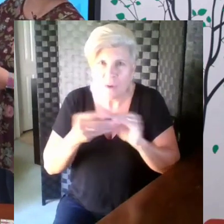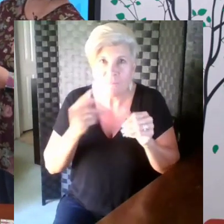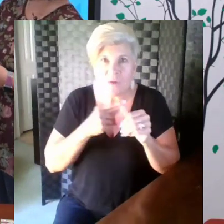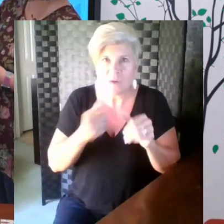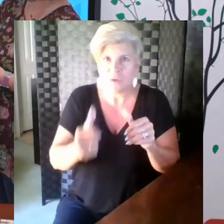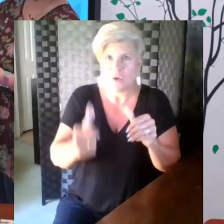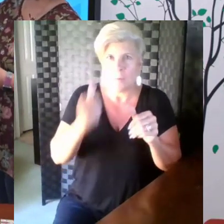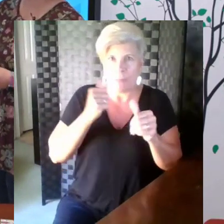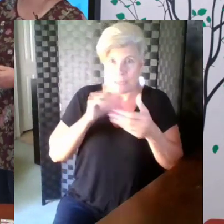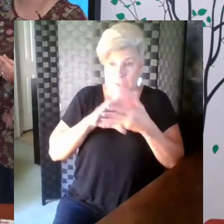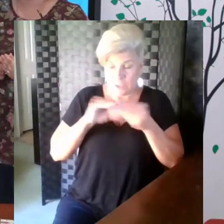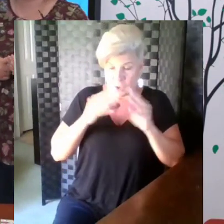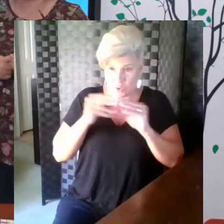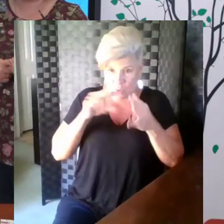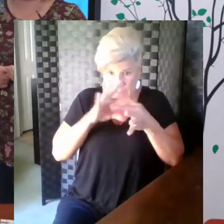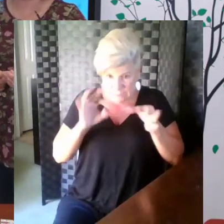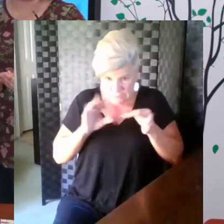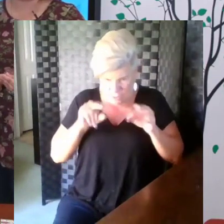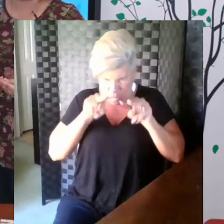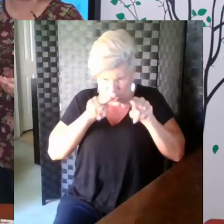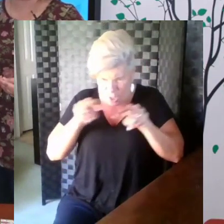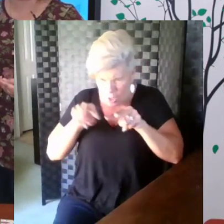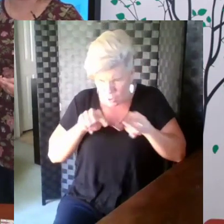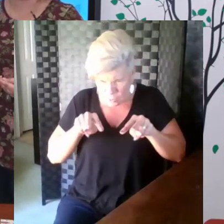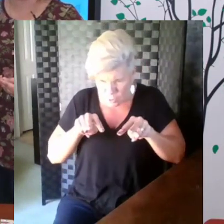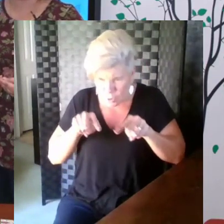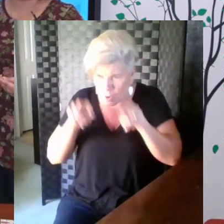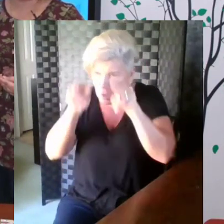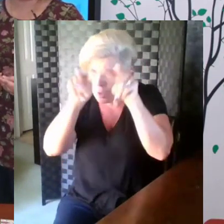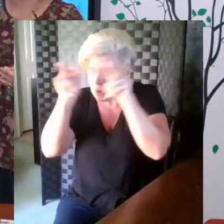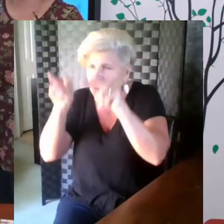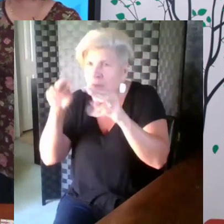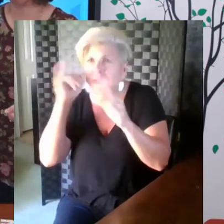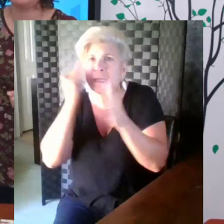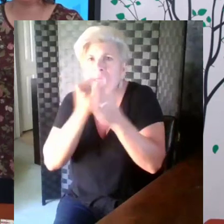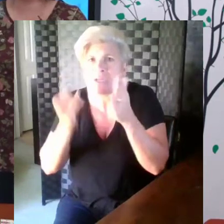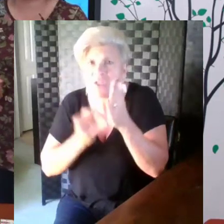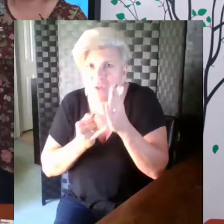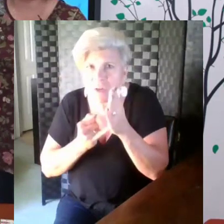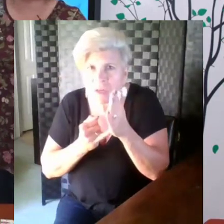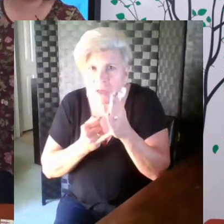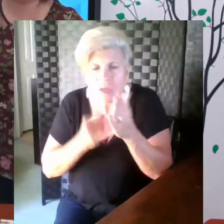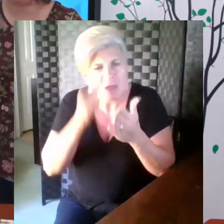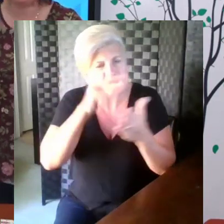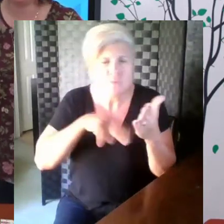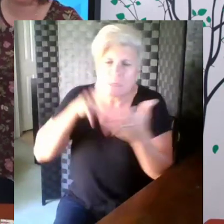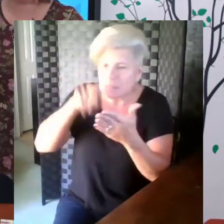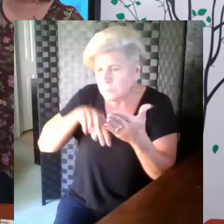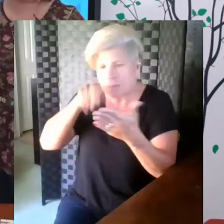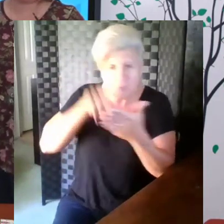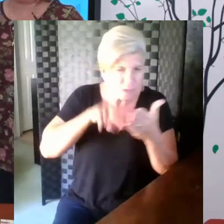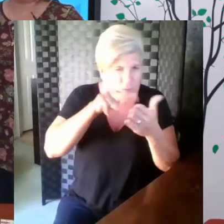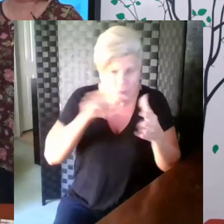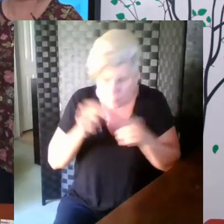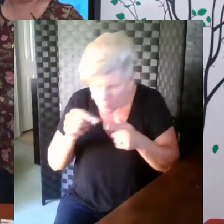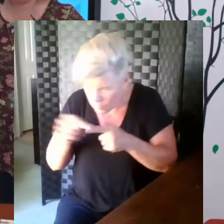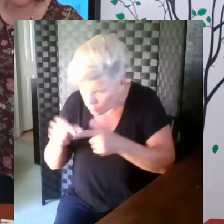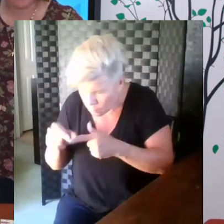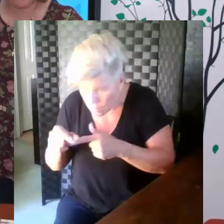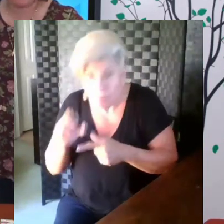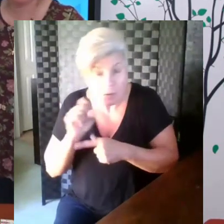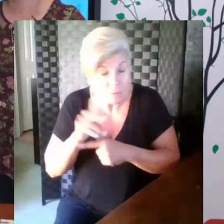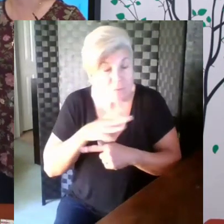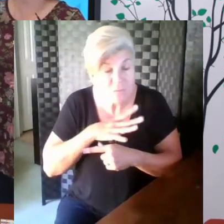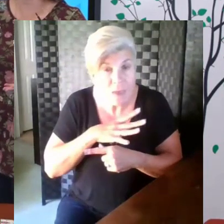First, go back to the text and look carefully at the illustrations. If you were reading a story and you were really focused on the words,